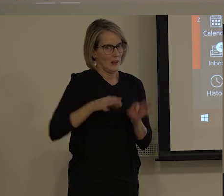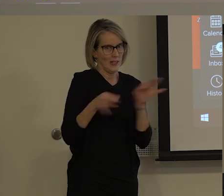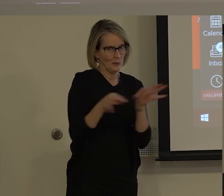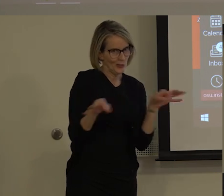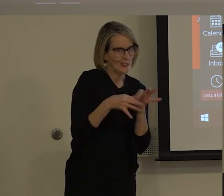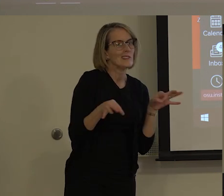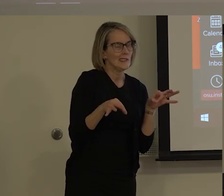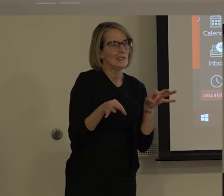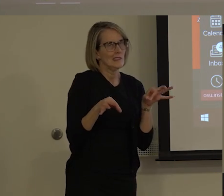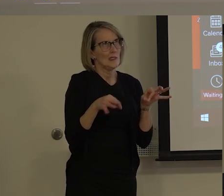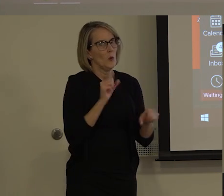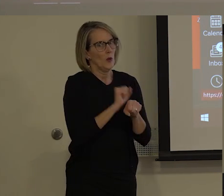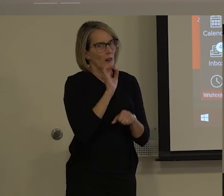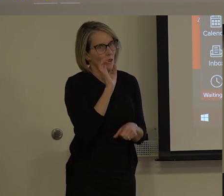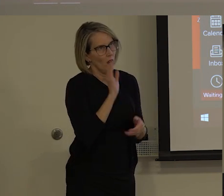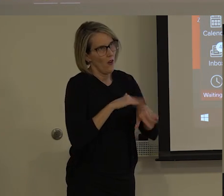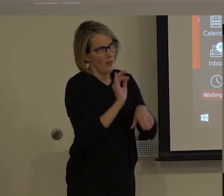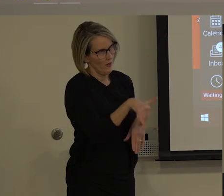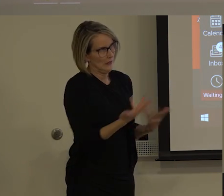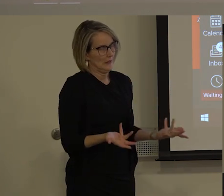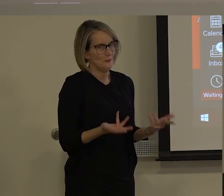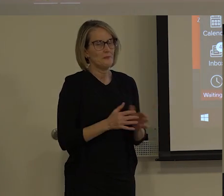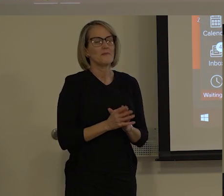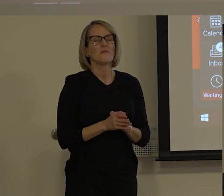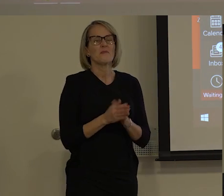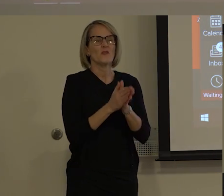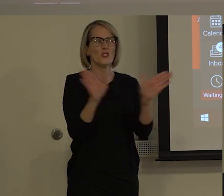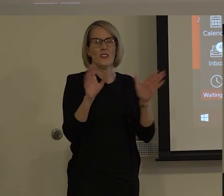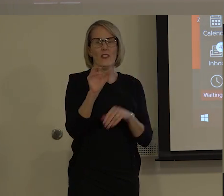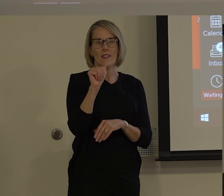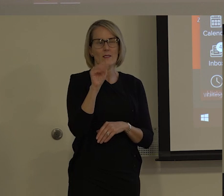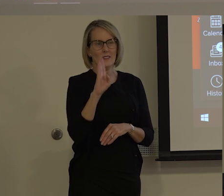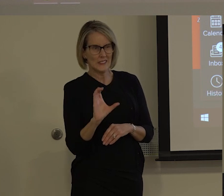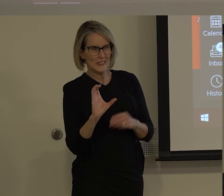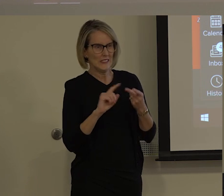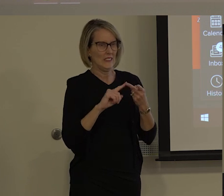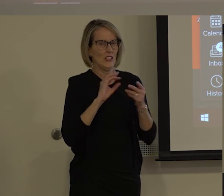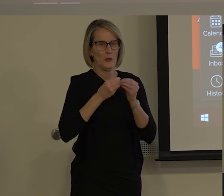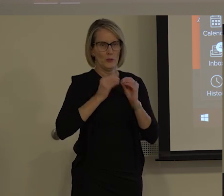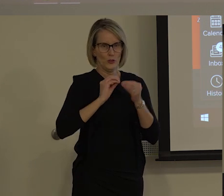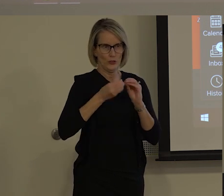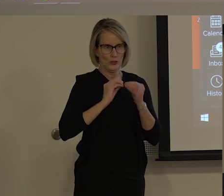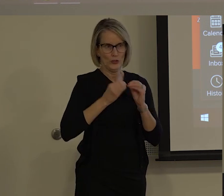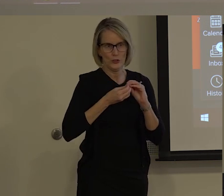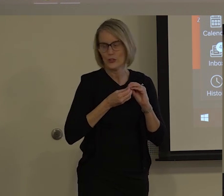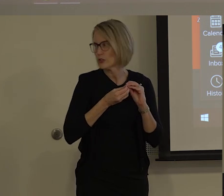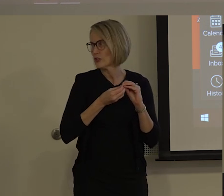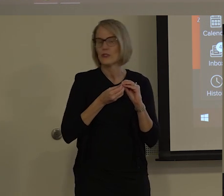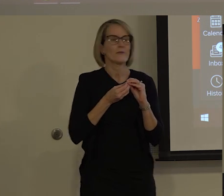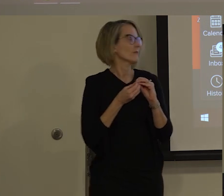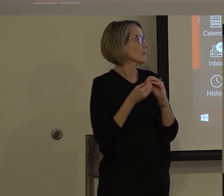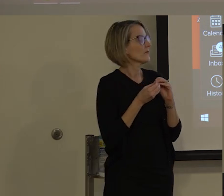on those things as well. So I'll look at the basic alphabet and numbers example. This was done